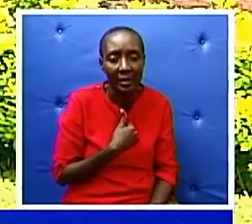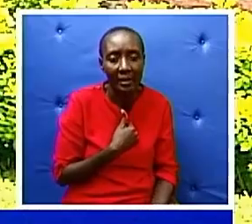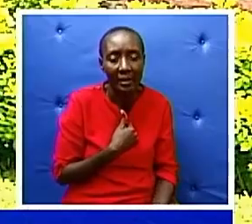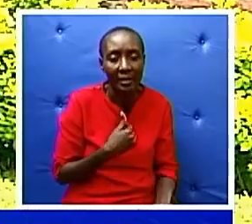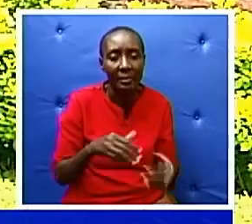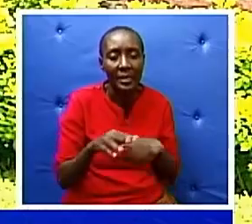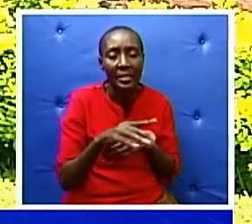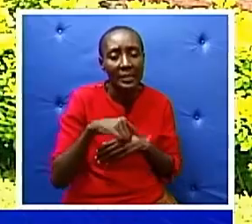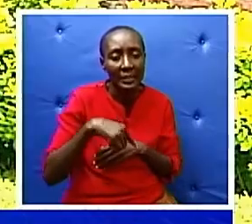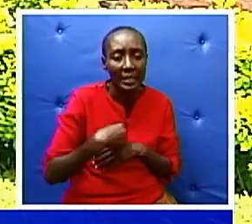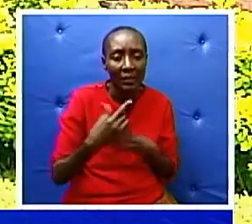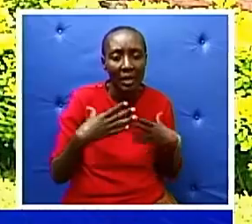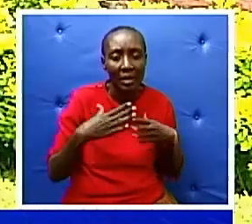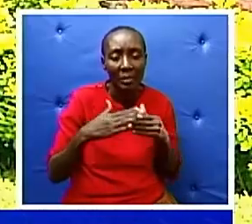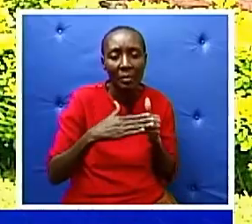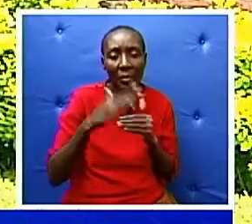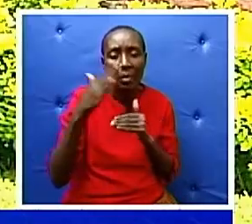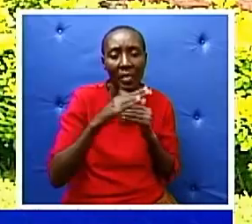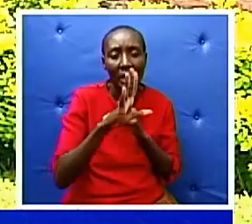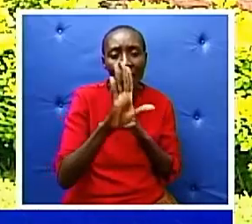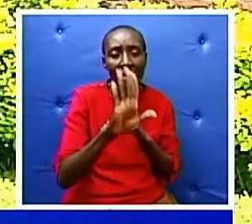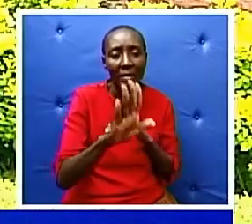58-olds and above located?